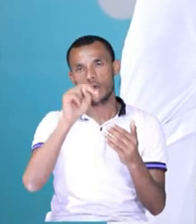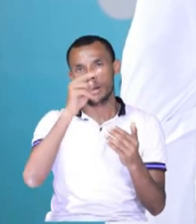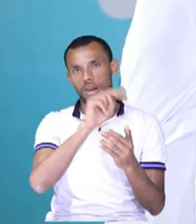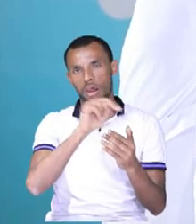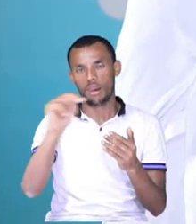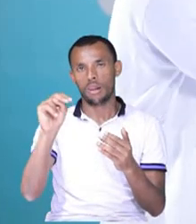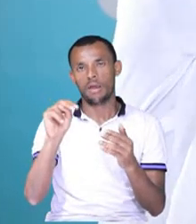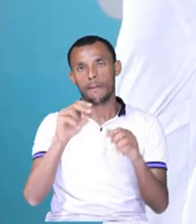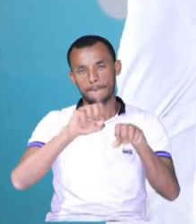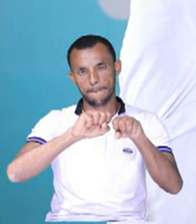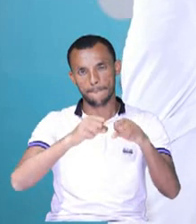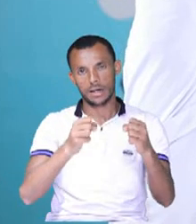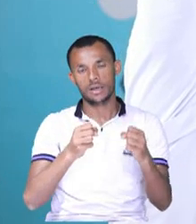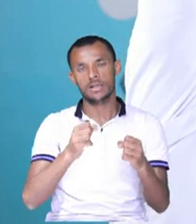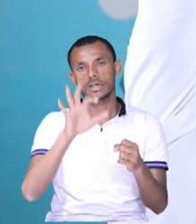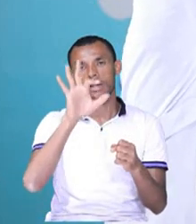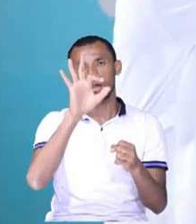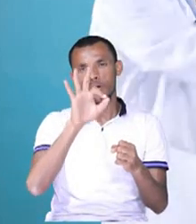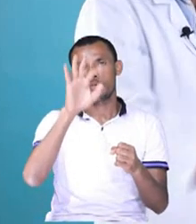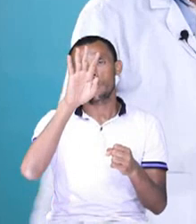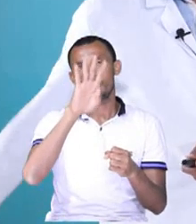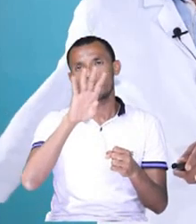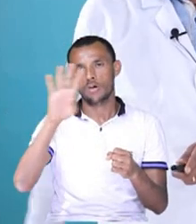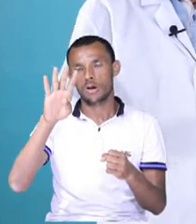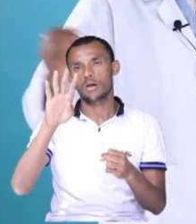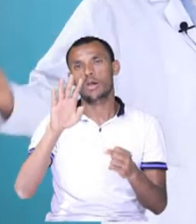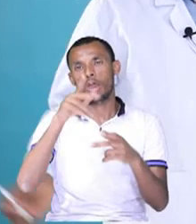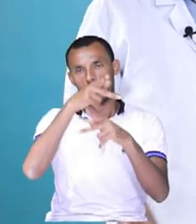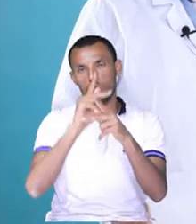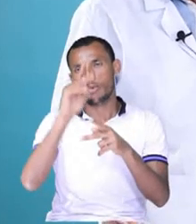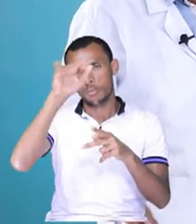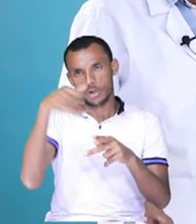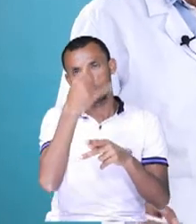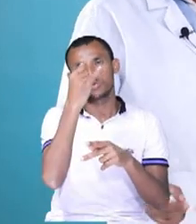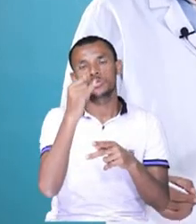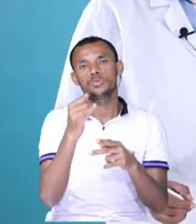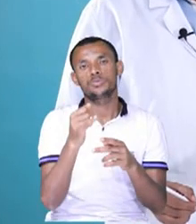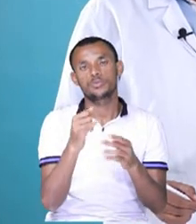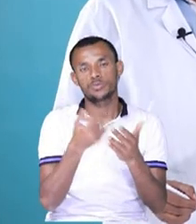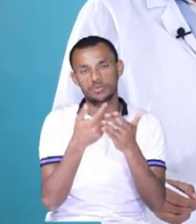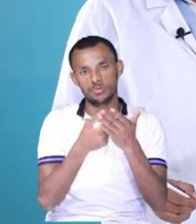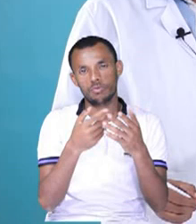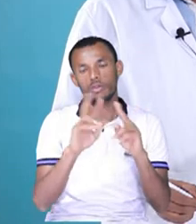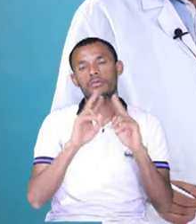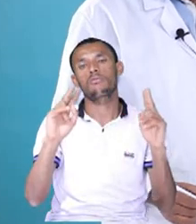NN, this bond, break by 945 kilojoule per mole. Very large amount of energy. Therefore, this one is inert.